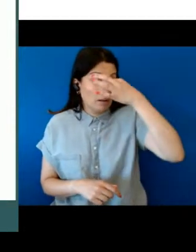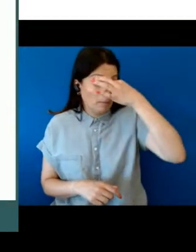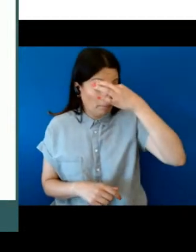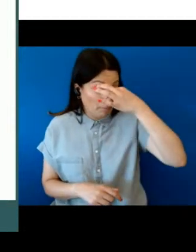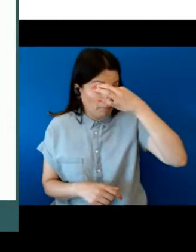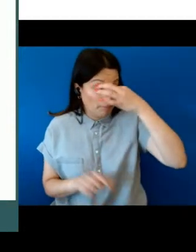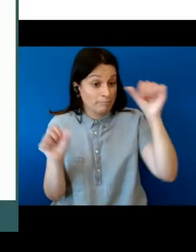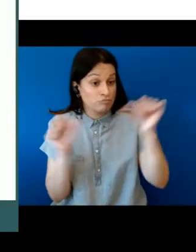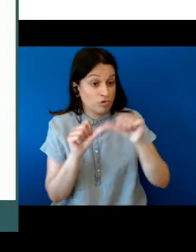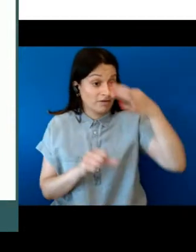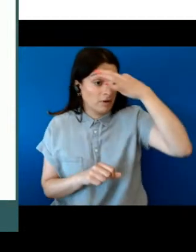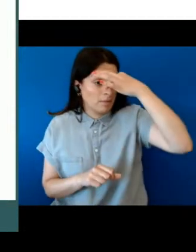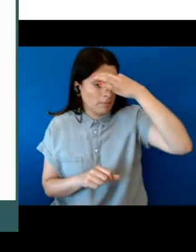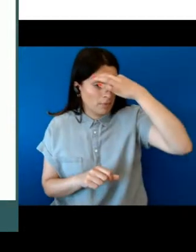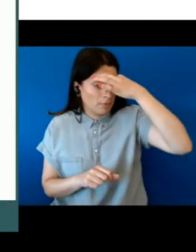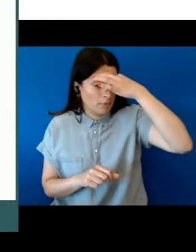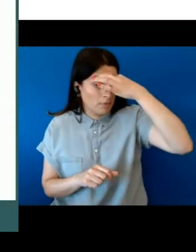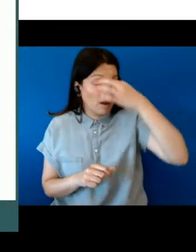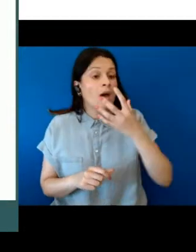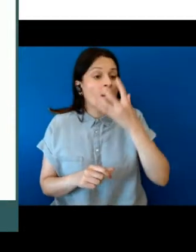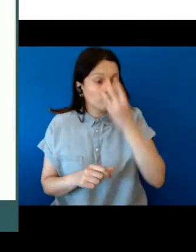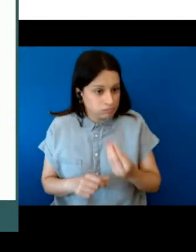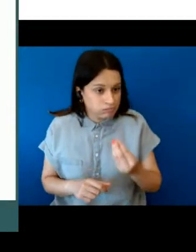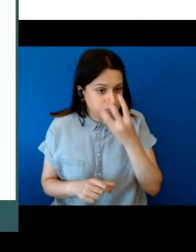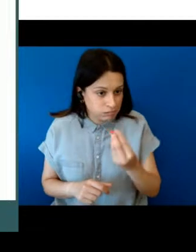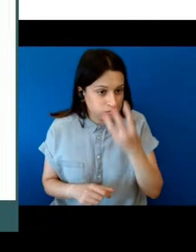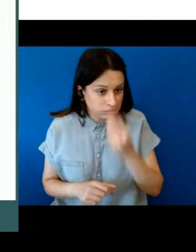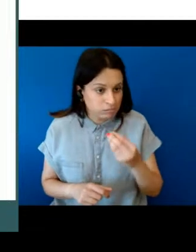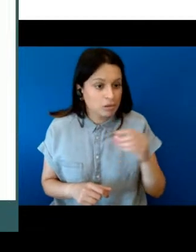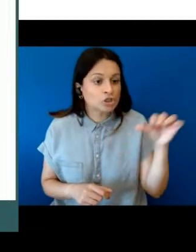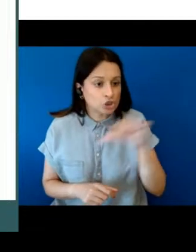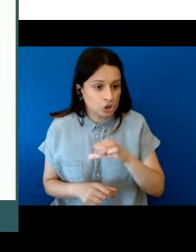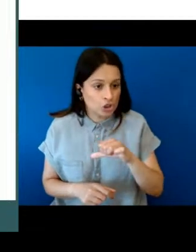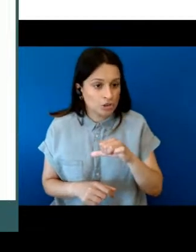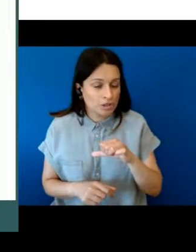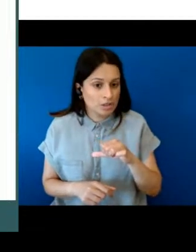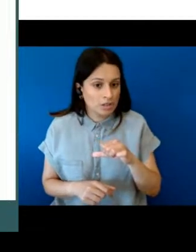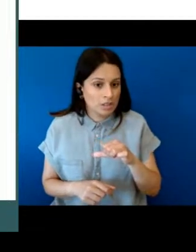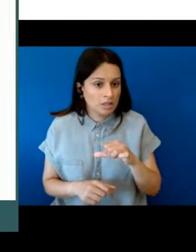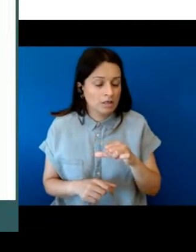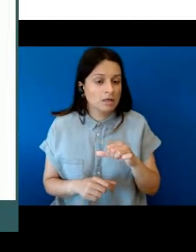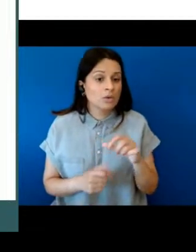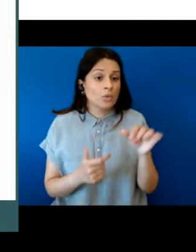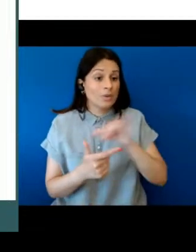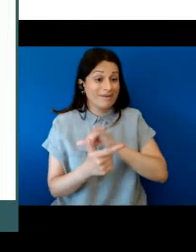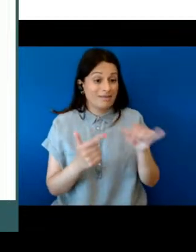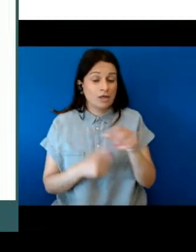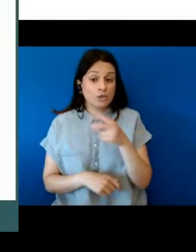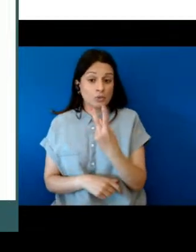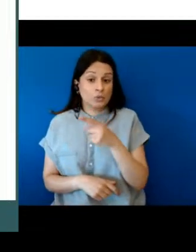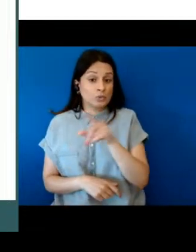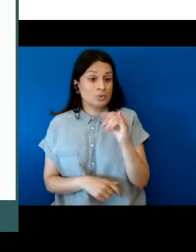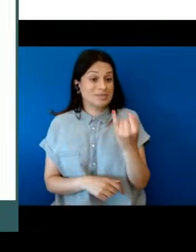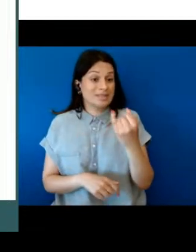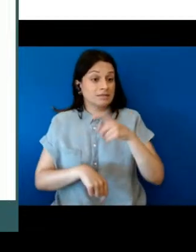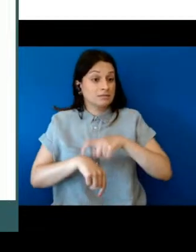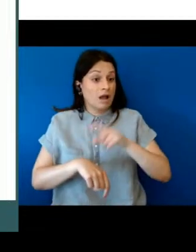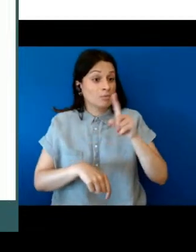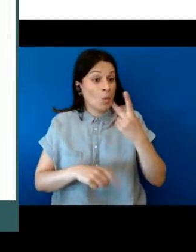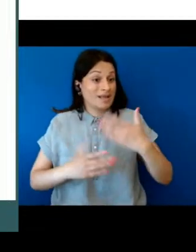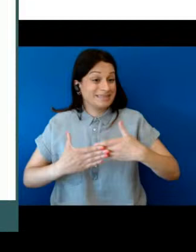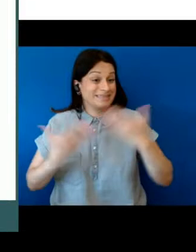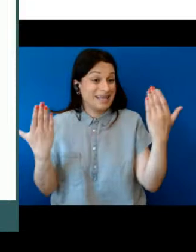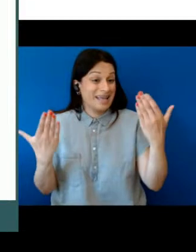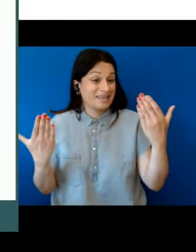be encouraged to blow their nose. And they can use that anything between 2 and 6 times in a day. After